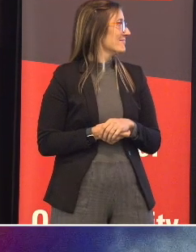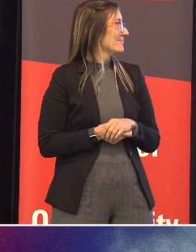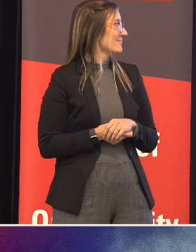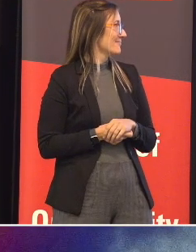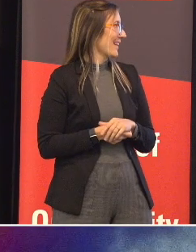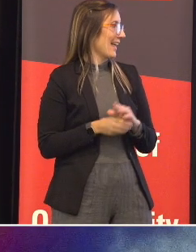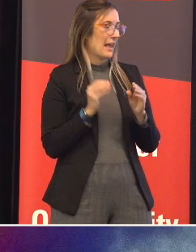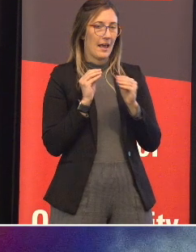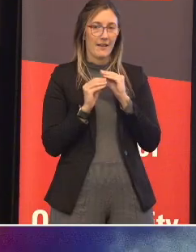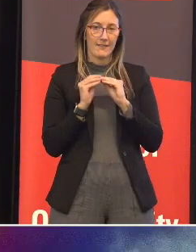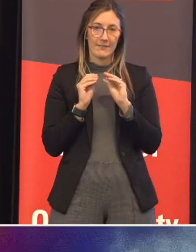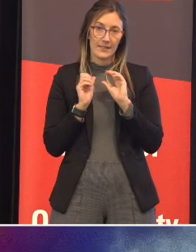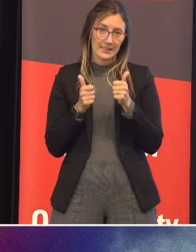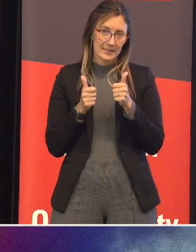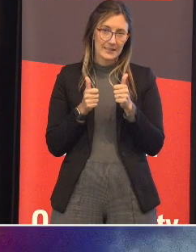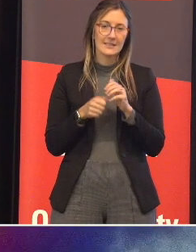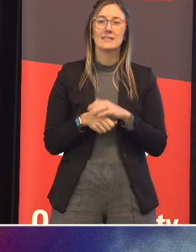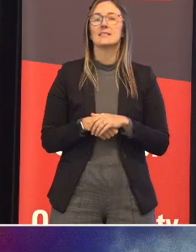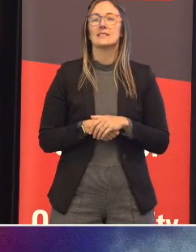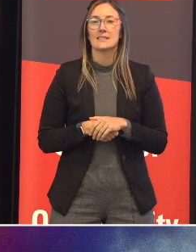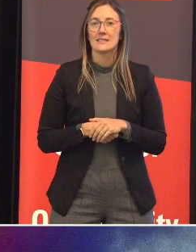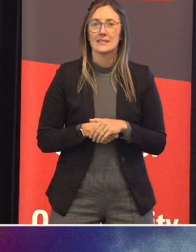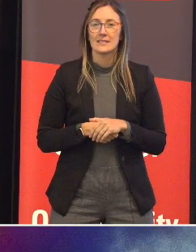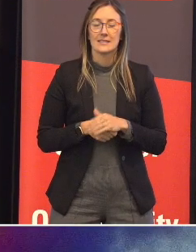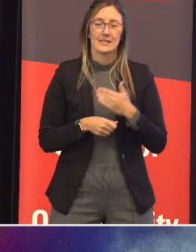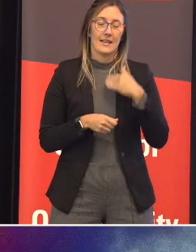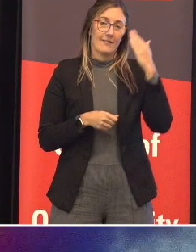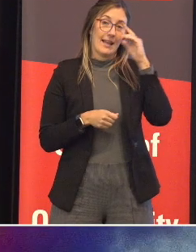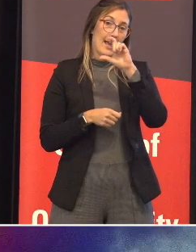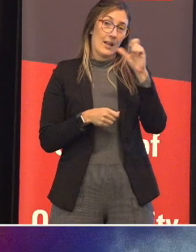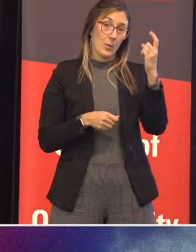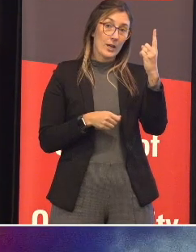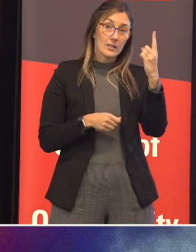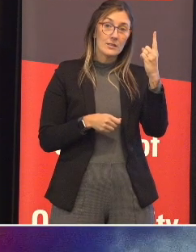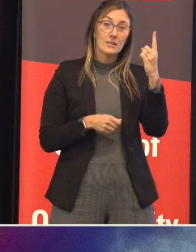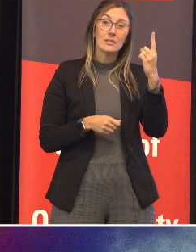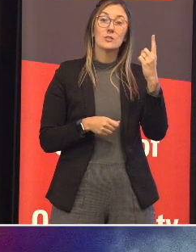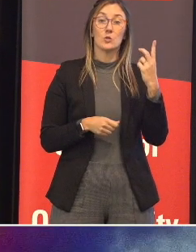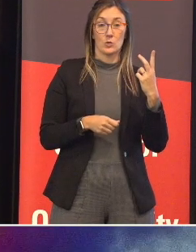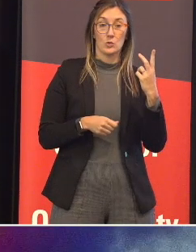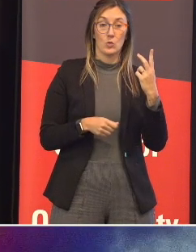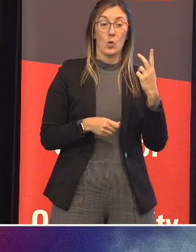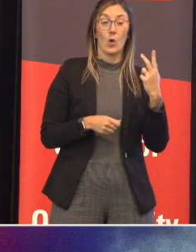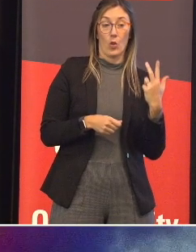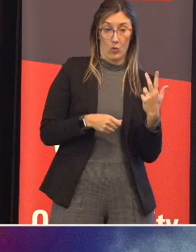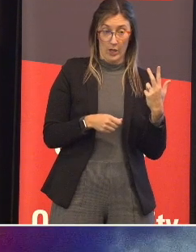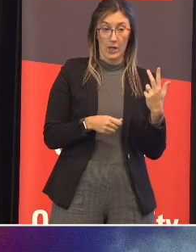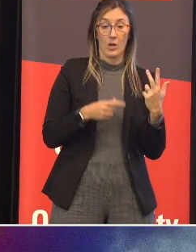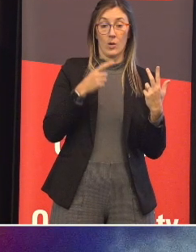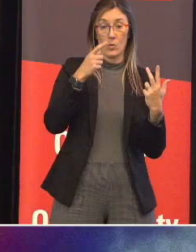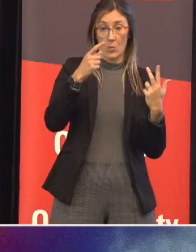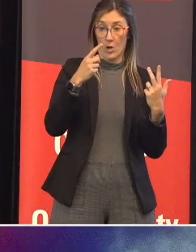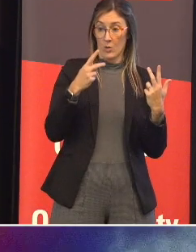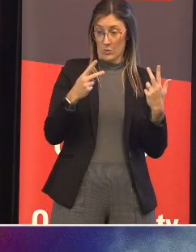that. So we have a heading 1, we have a heading 2, we have a heading 3. Follows logical